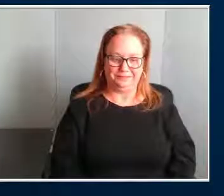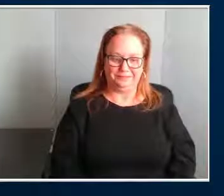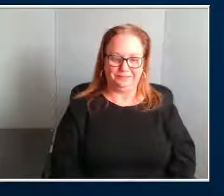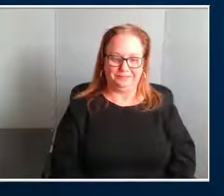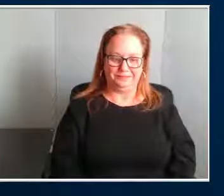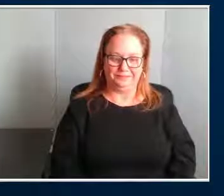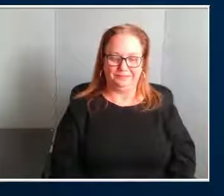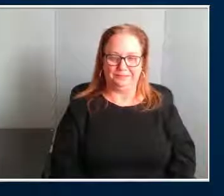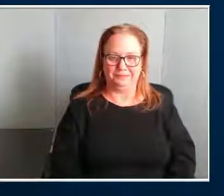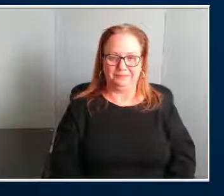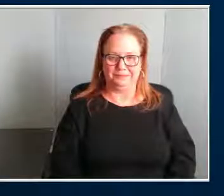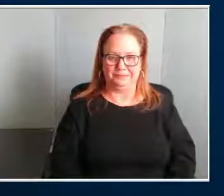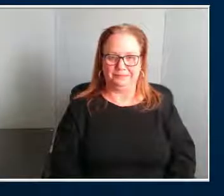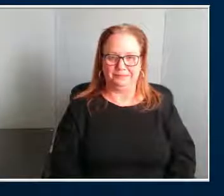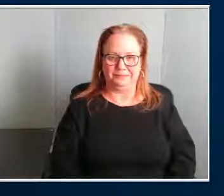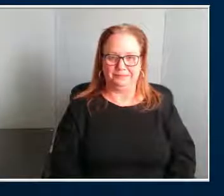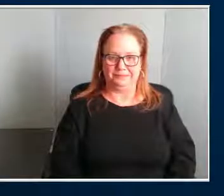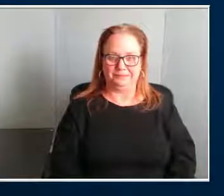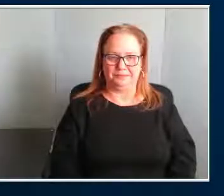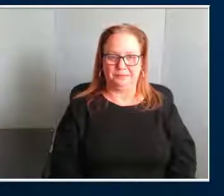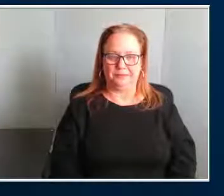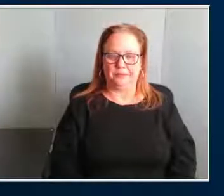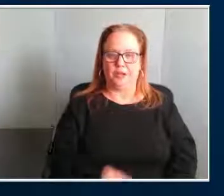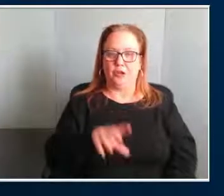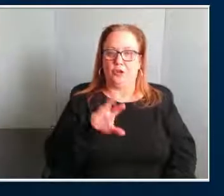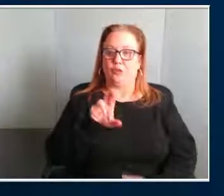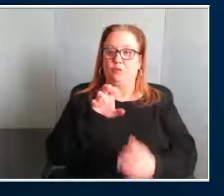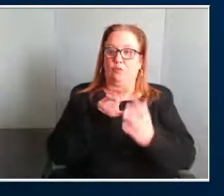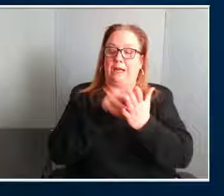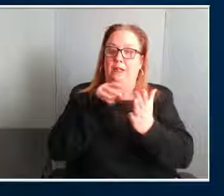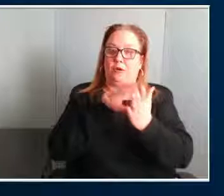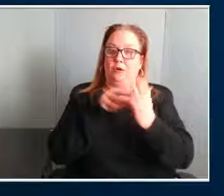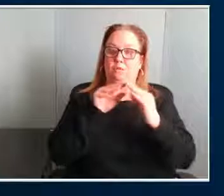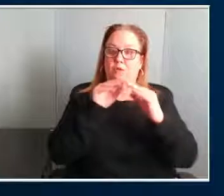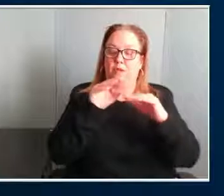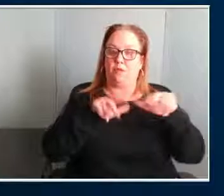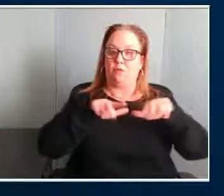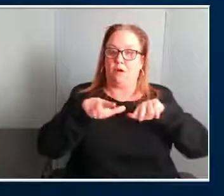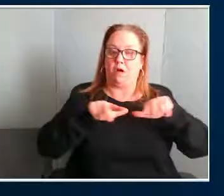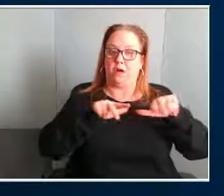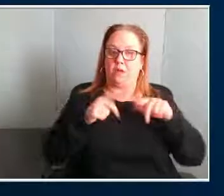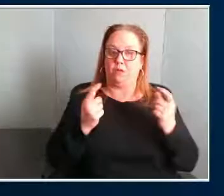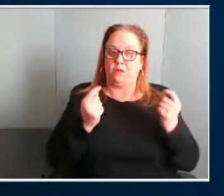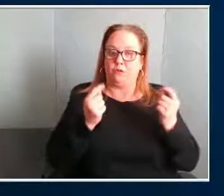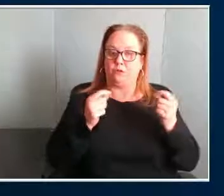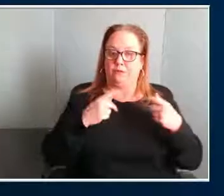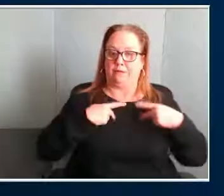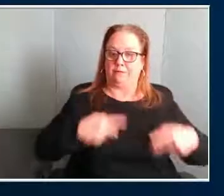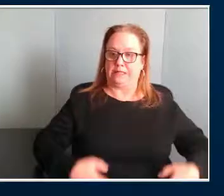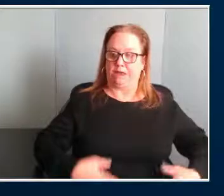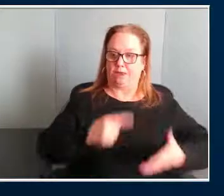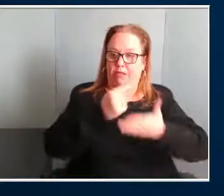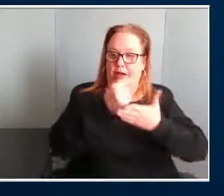So you had to relearn more than just walking. What did you do in physical therapy?